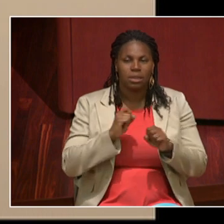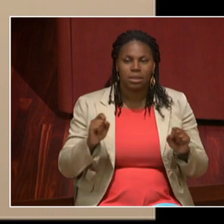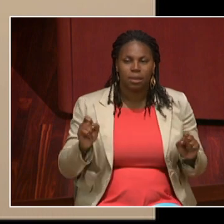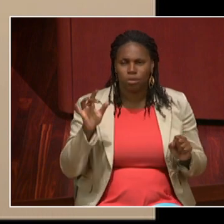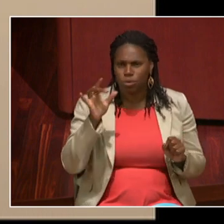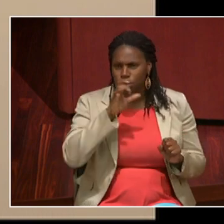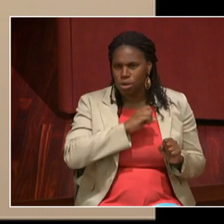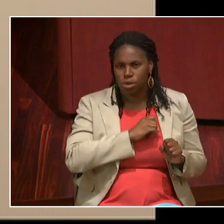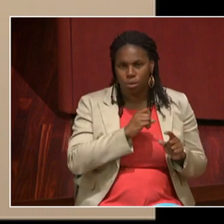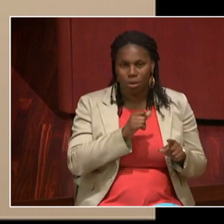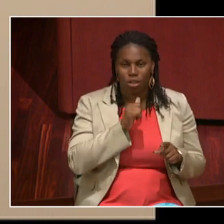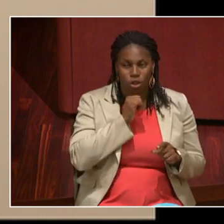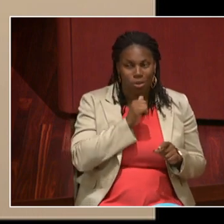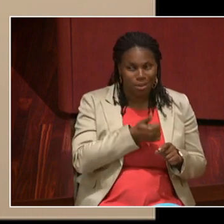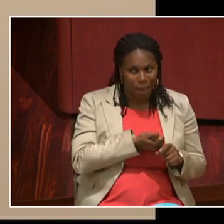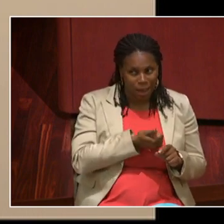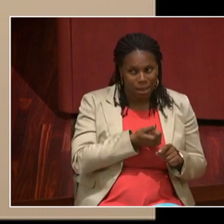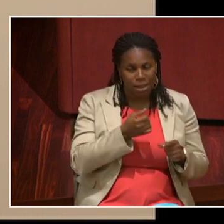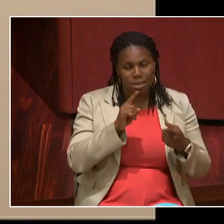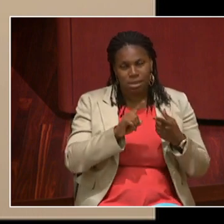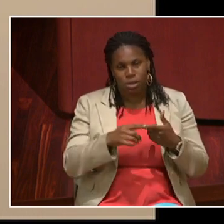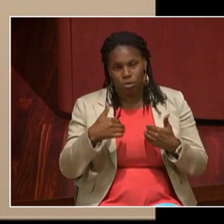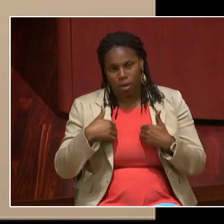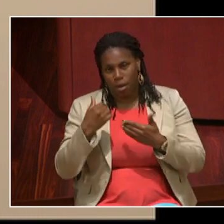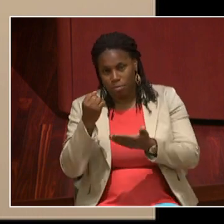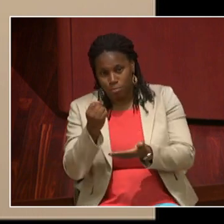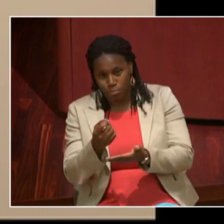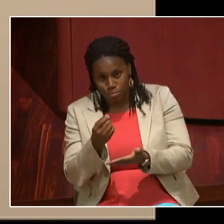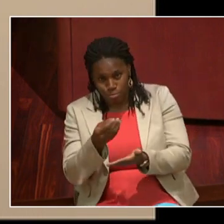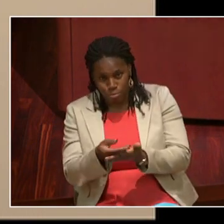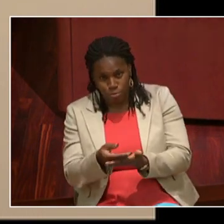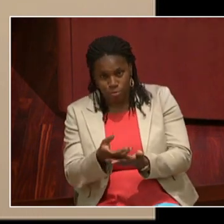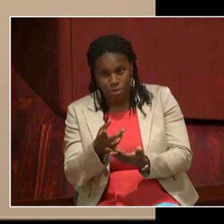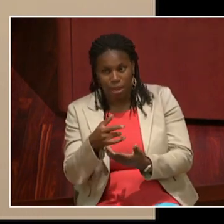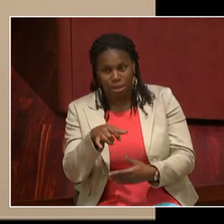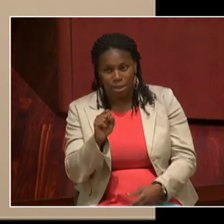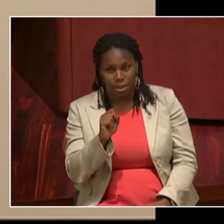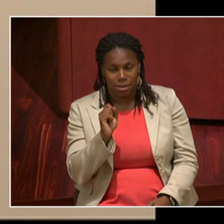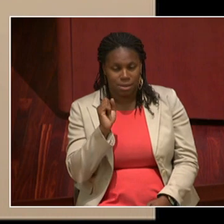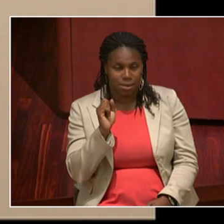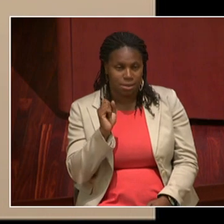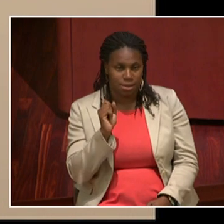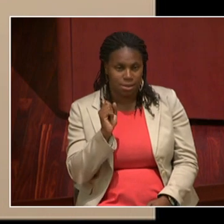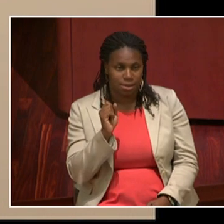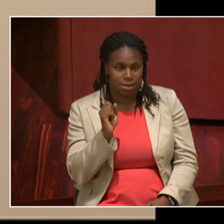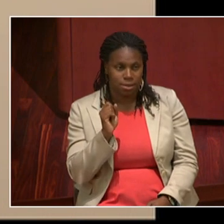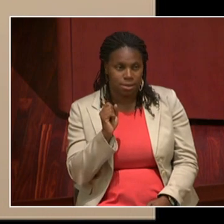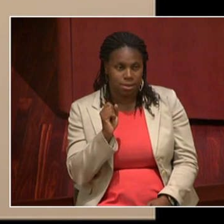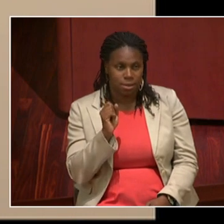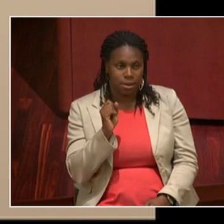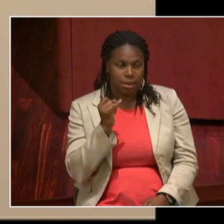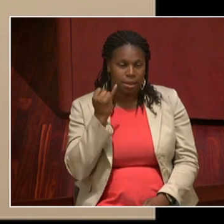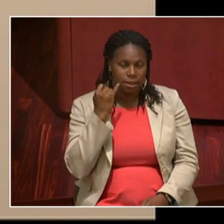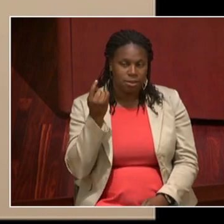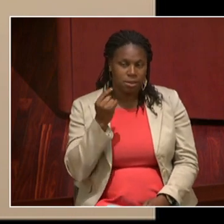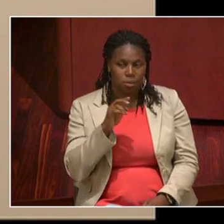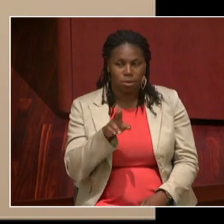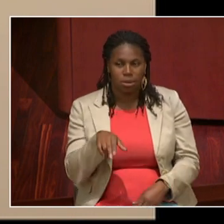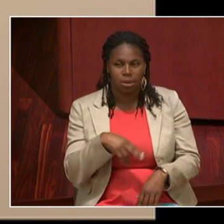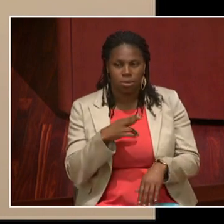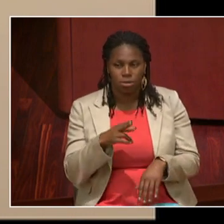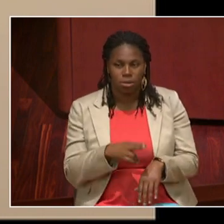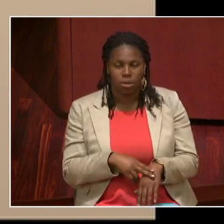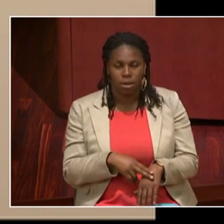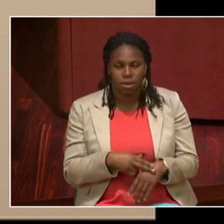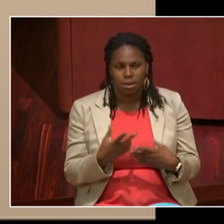somebody isn't naturalized until you've gotten the proof that they did pursue that. When you're looking to find out if somebody naturalized,